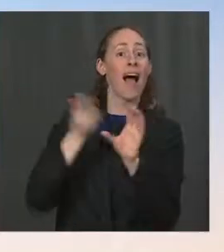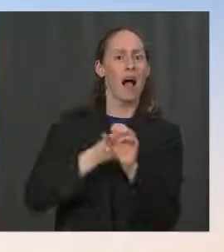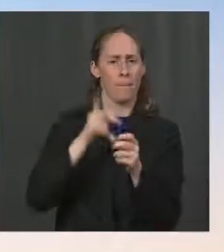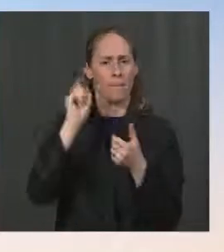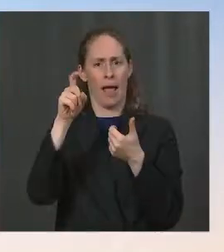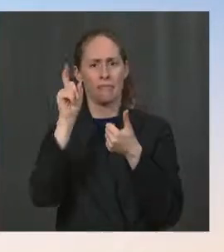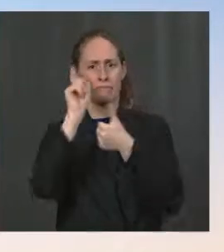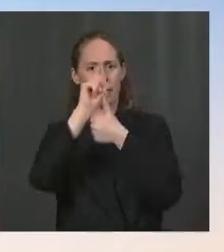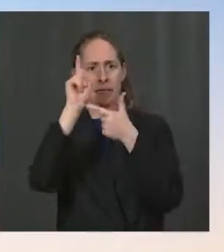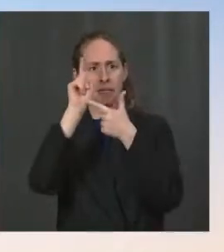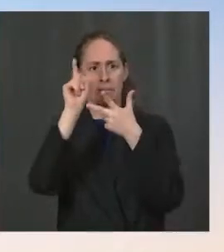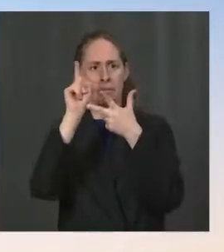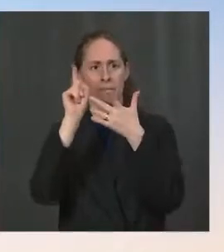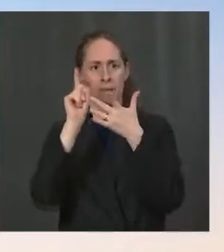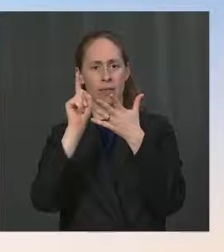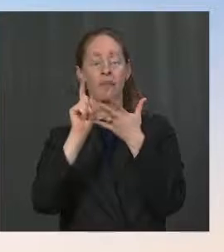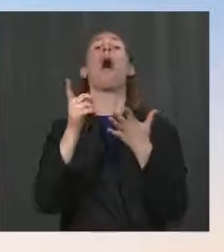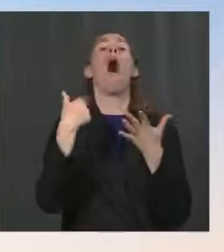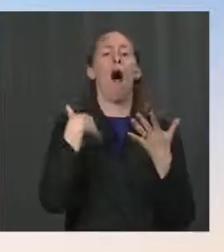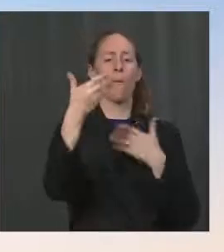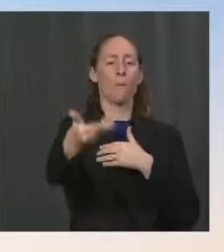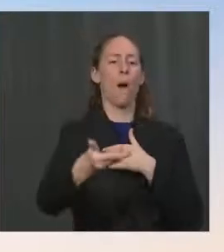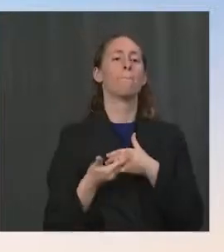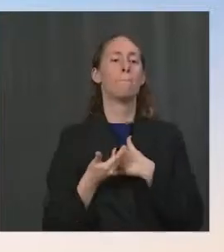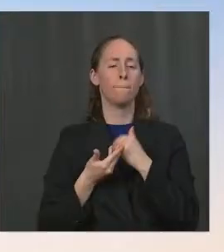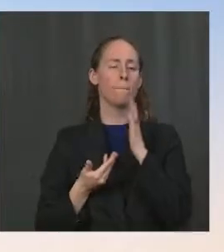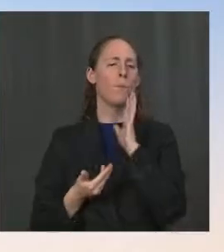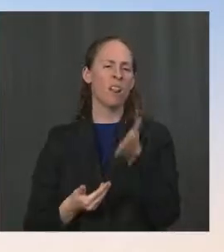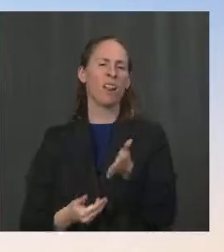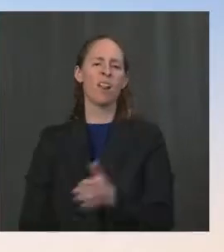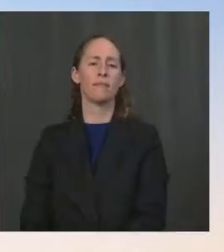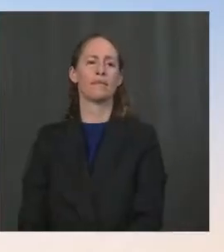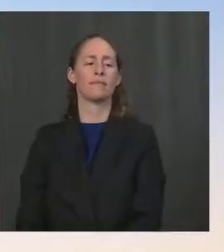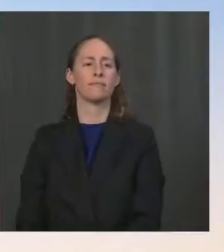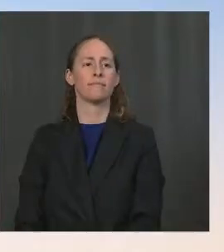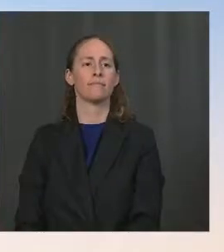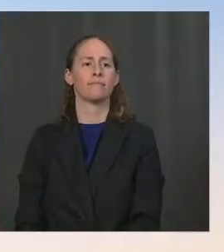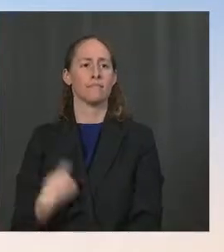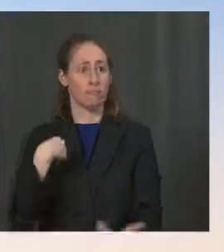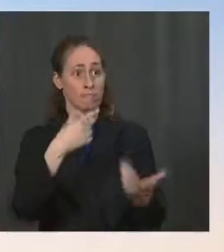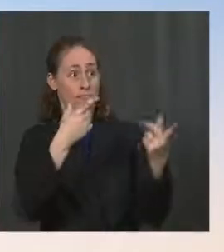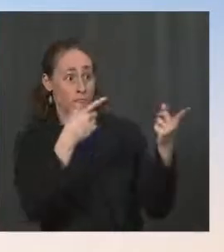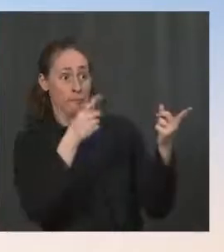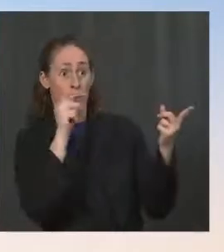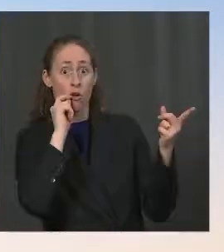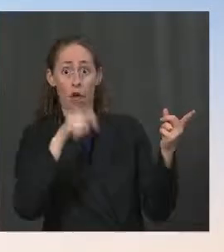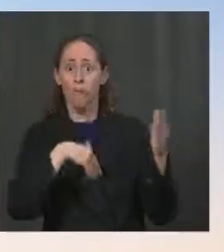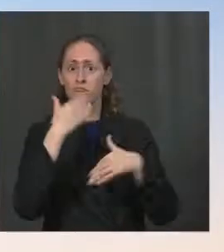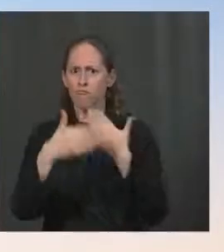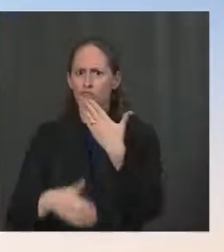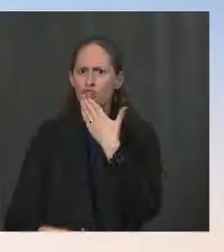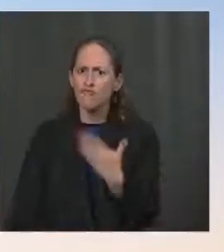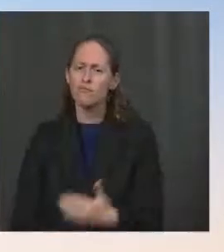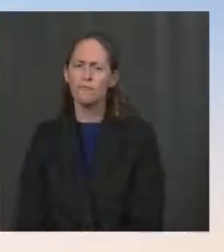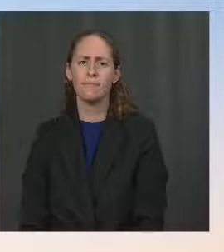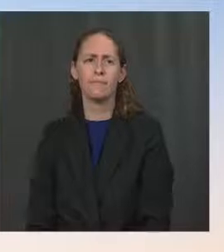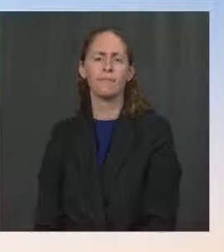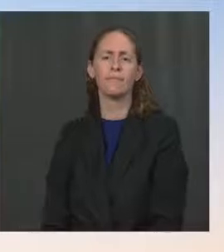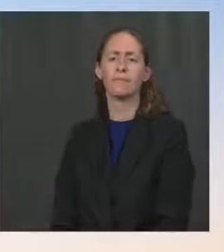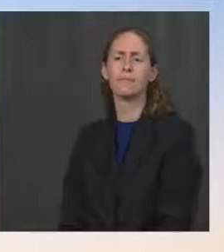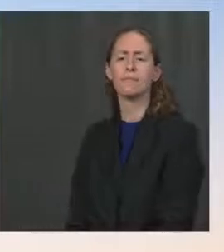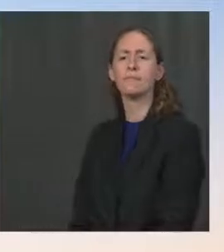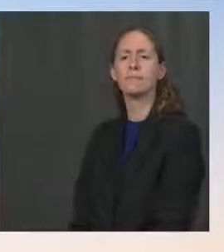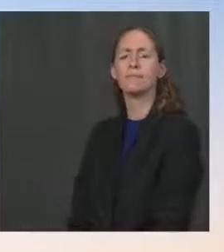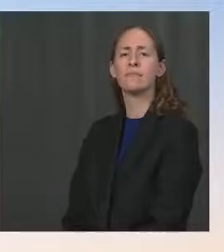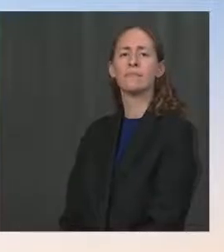meet NATO's standards for memberships, and we certainly support their efforts to continue to do that. Go ahead. Today was the first day in very many, they're all